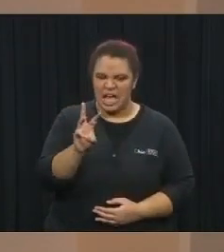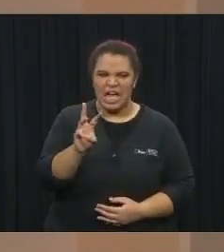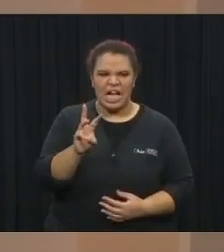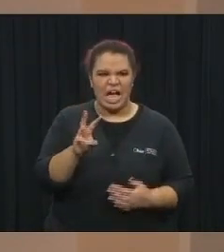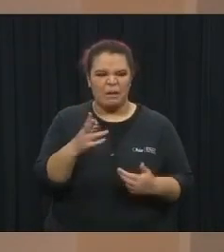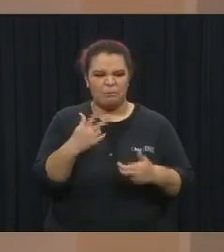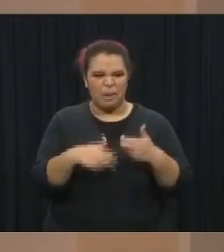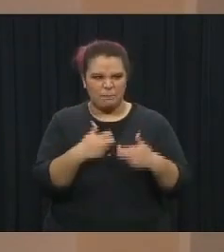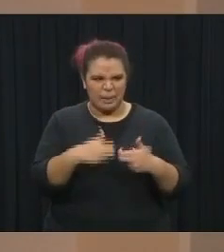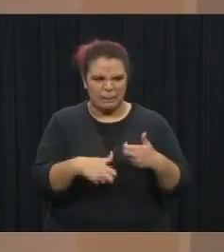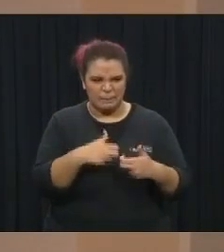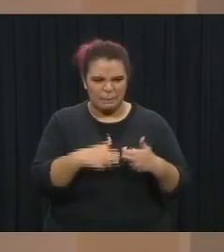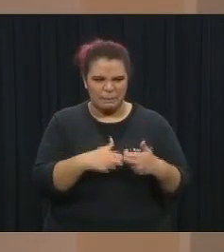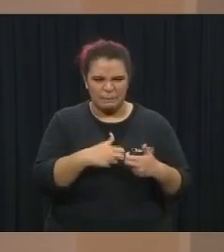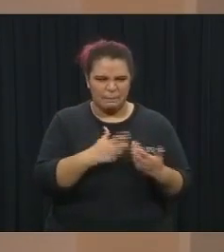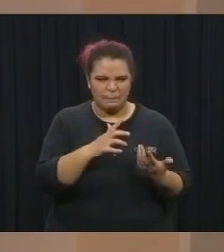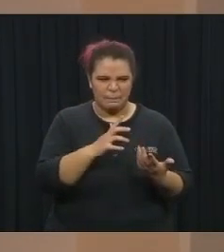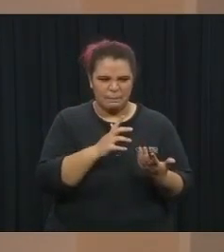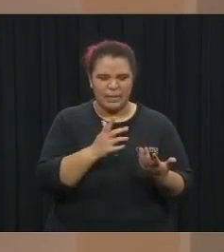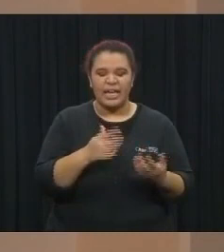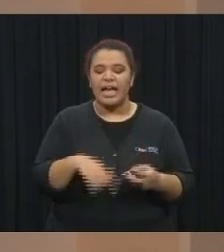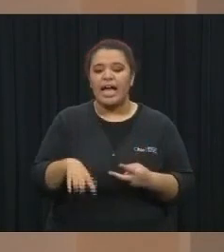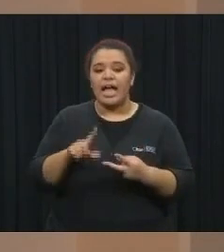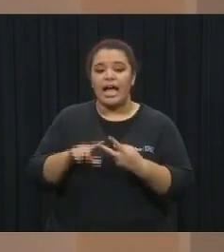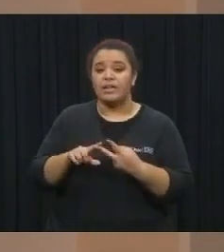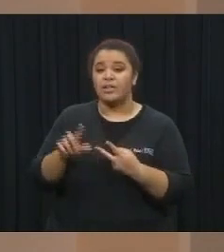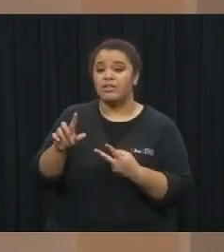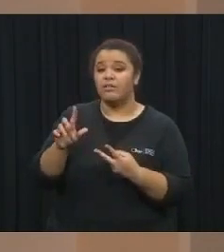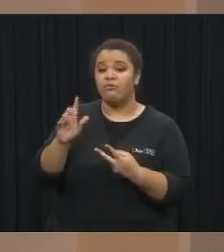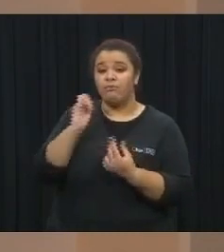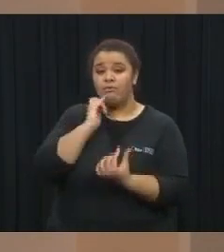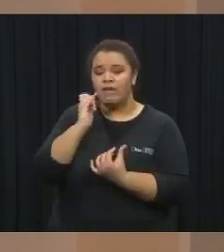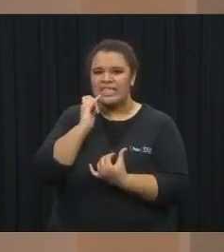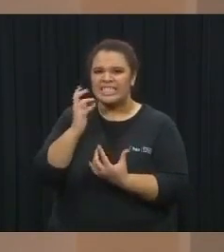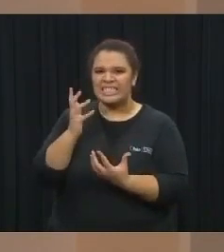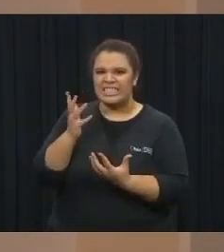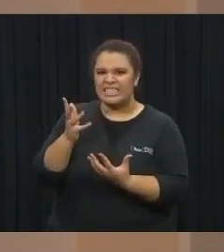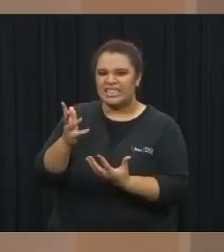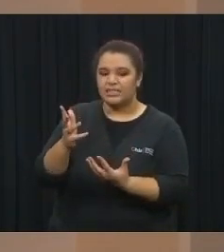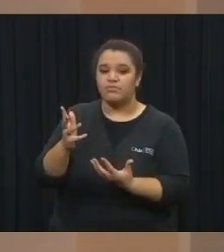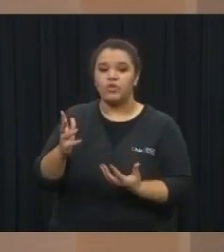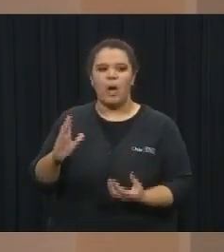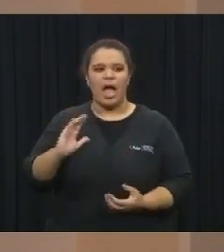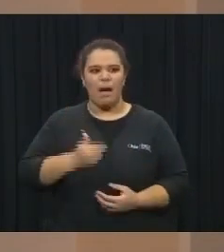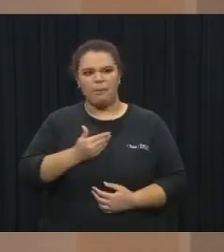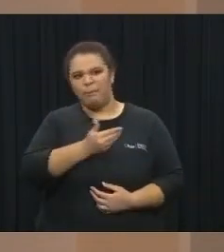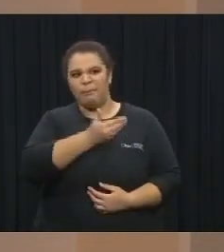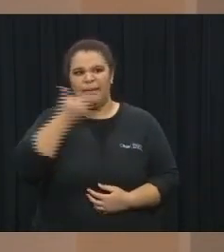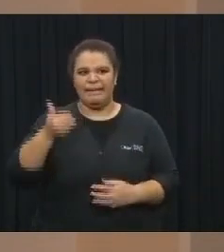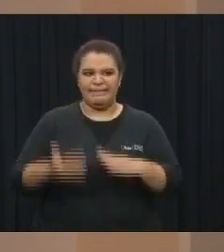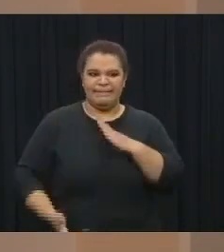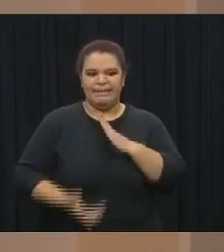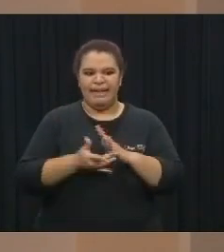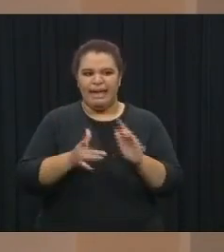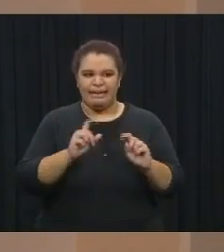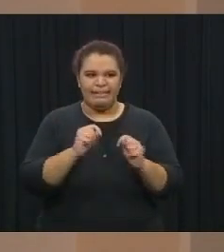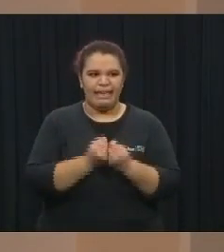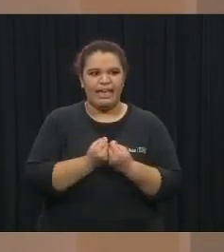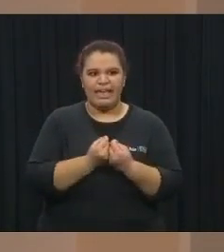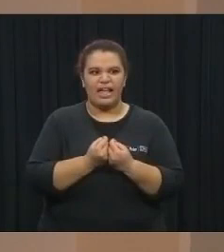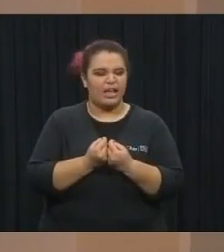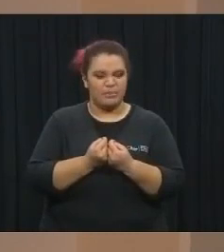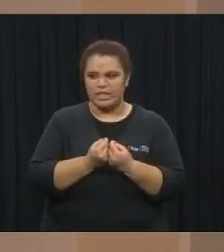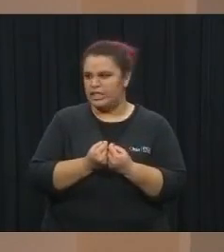on unemployment benefits. We have put our best tech team on this to get this up and running. As you